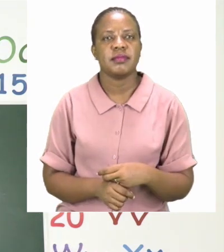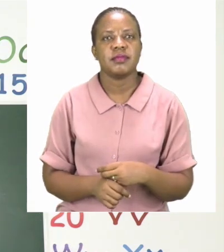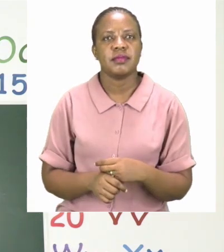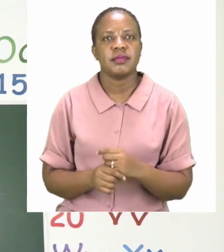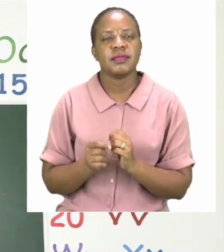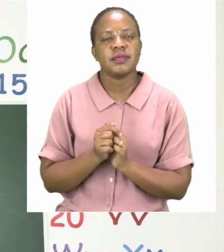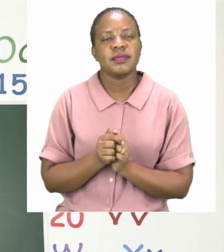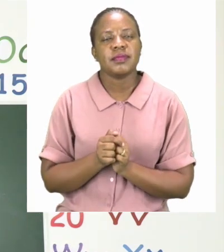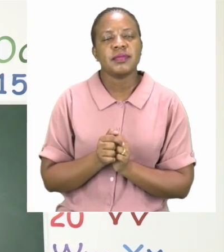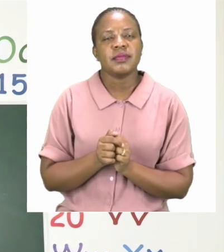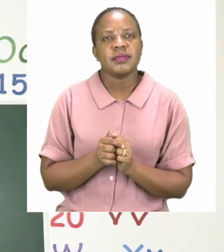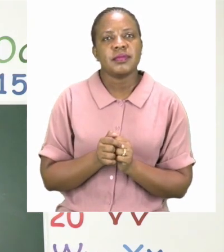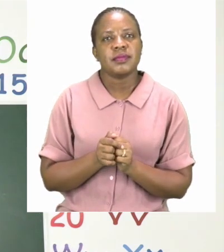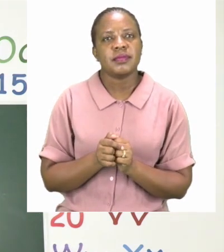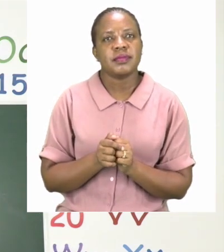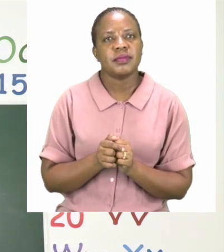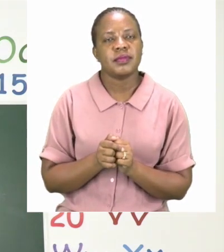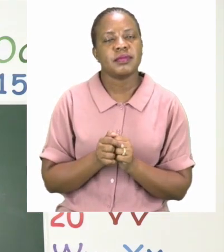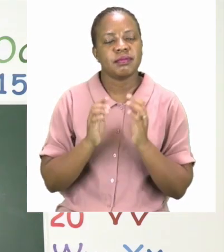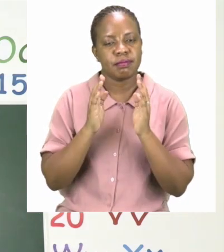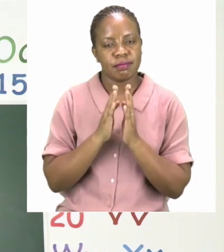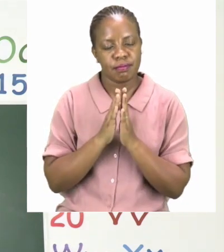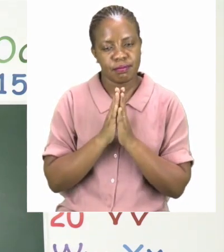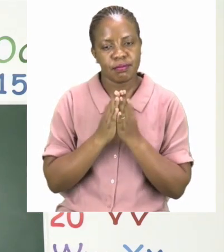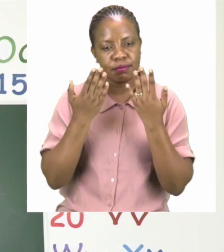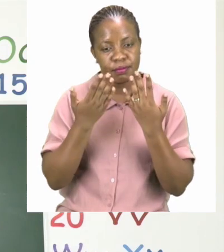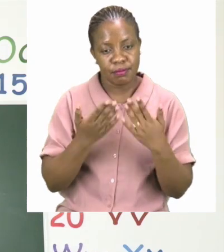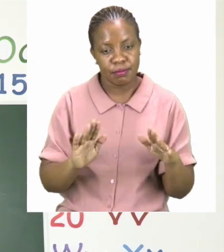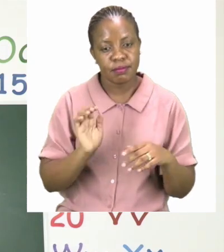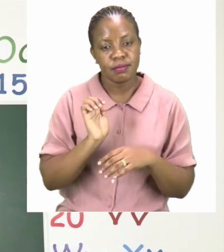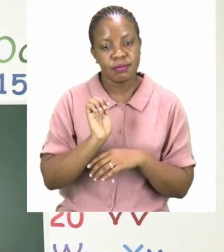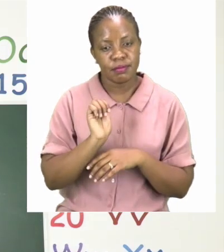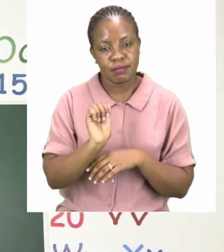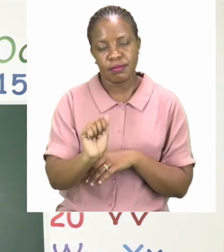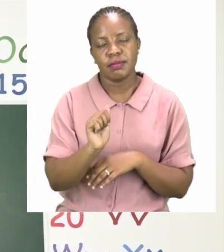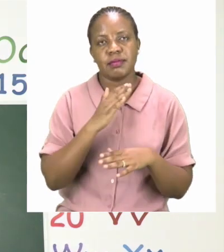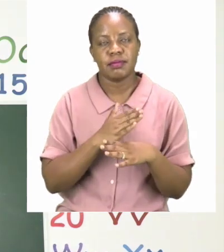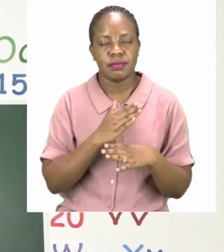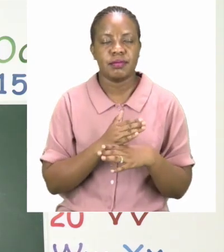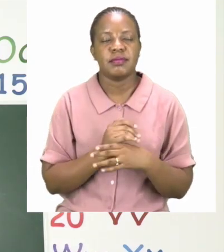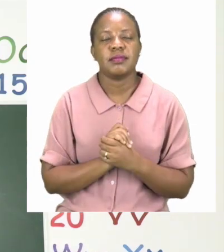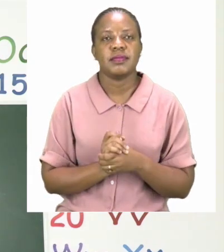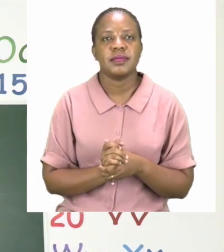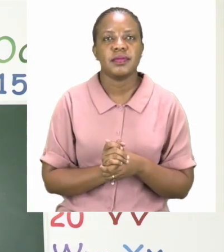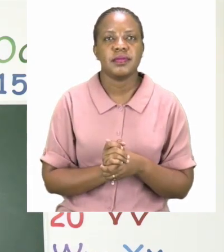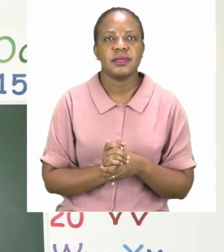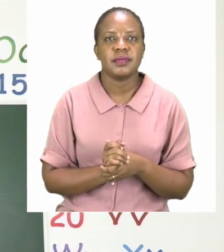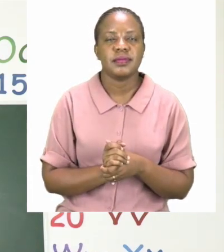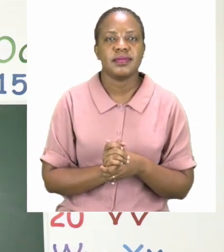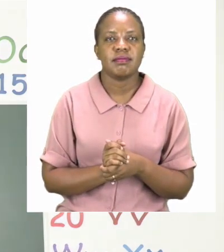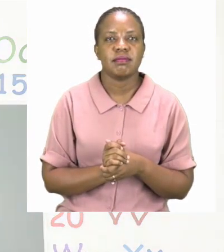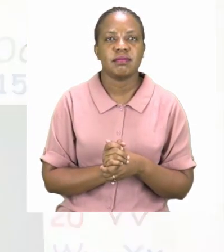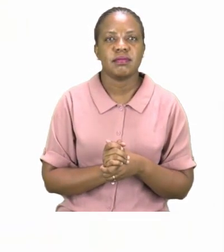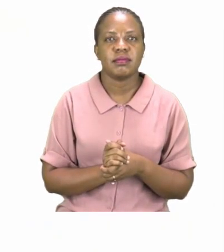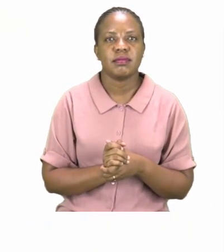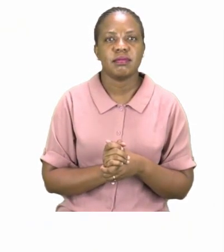After that, I want you to finish off your exercise. Let's take a look at what is left in our exercise. Now, if